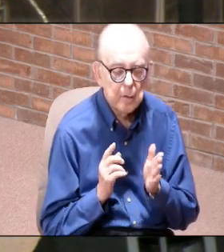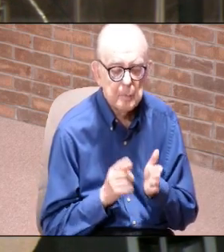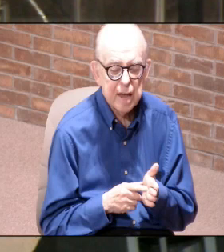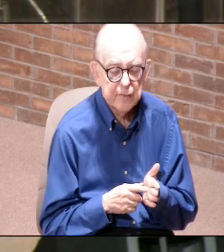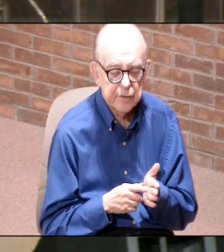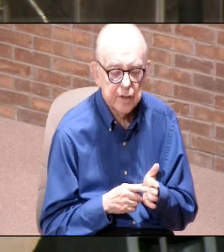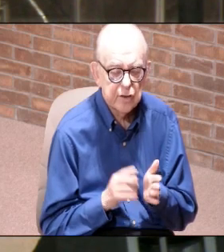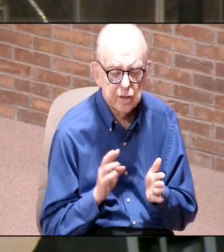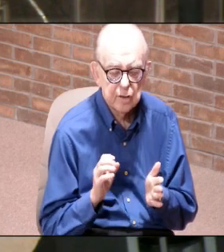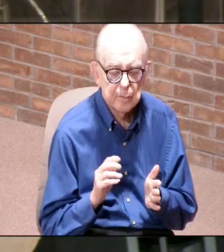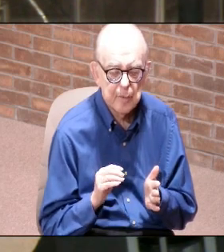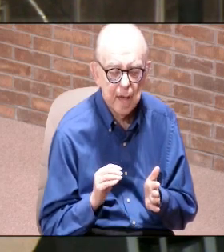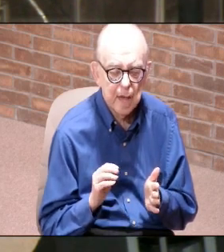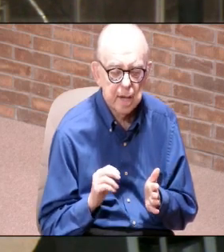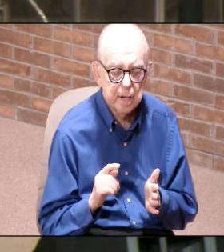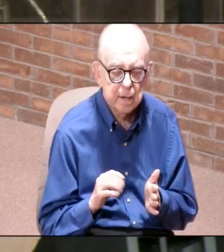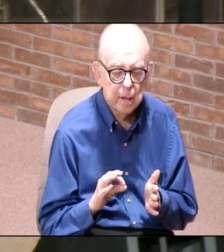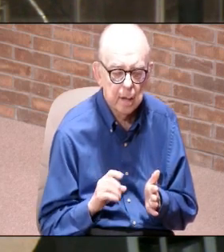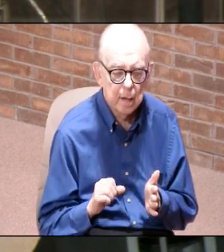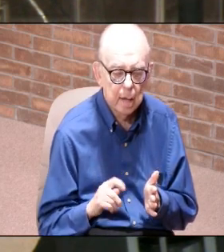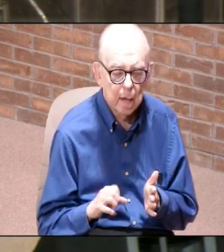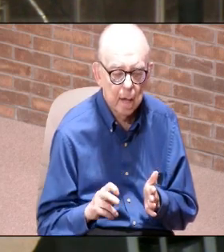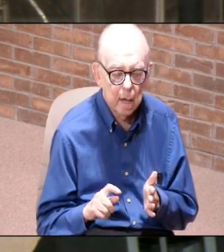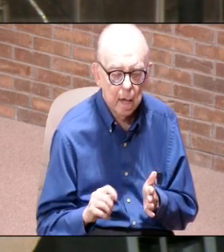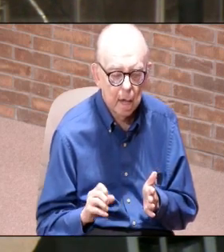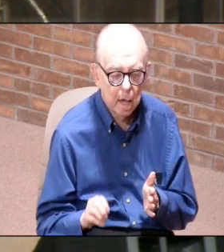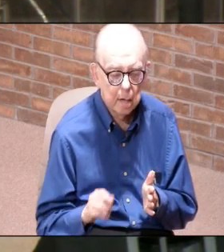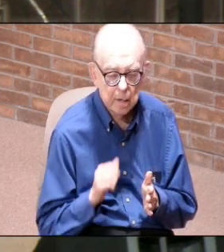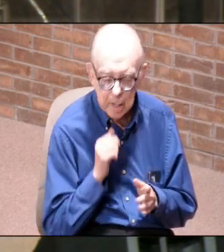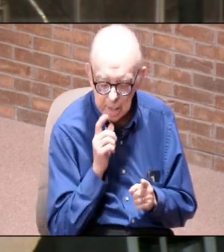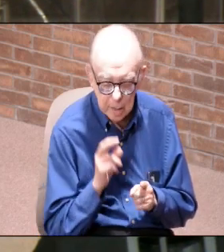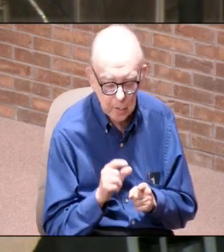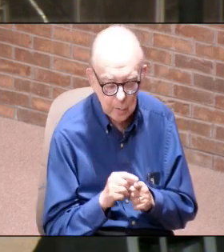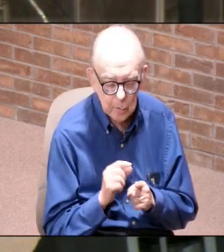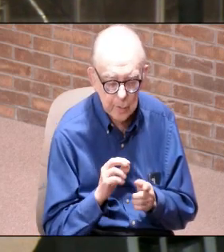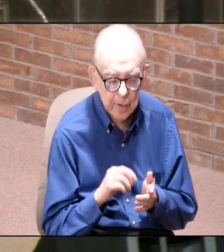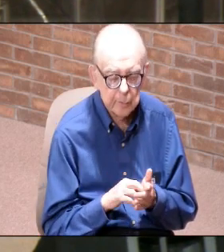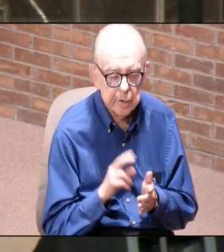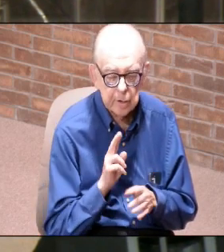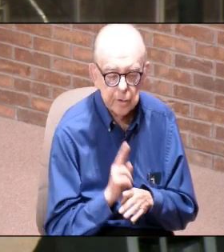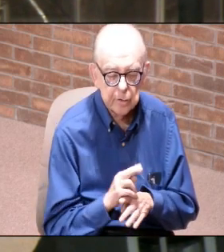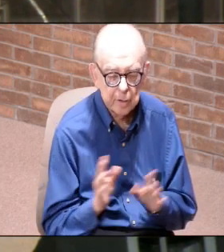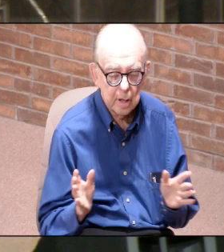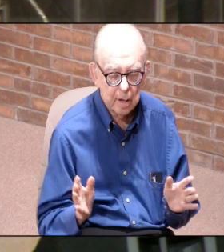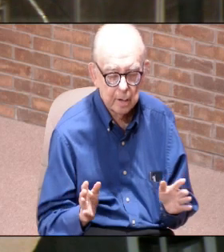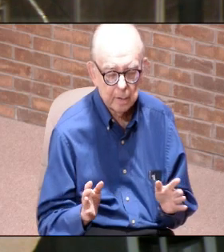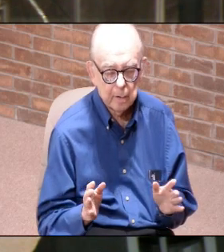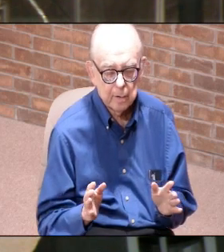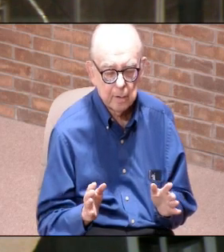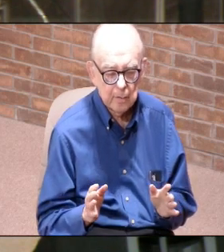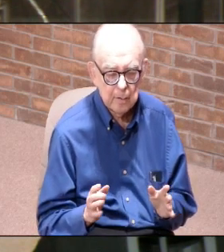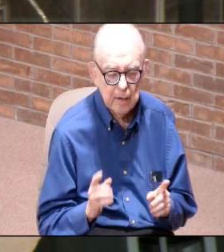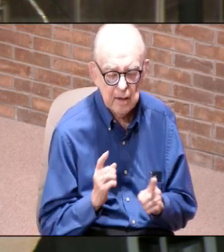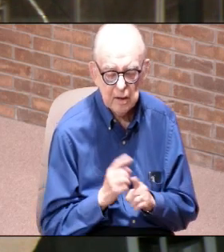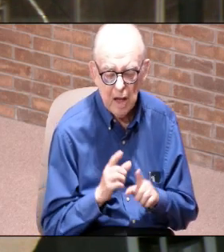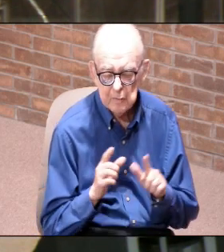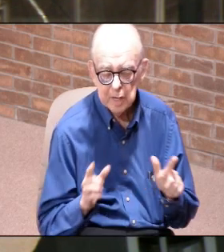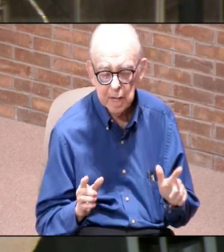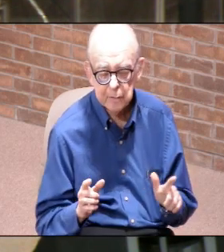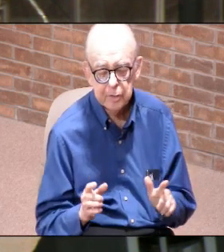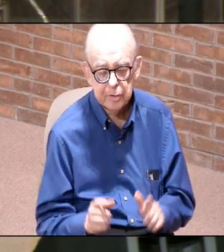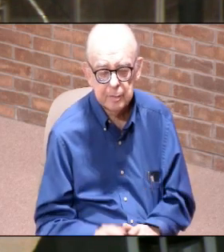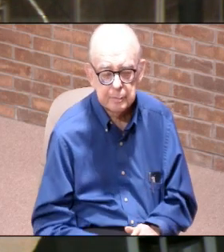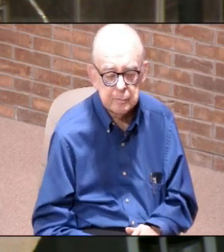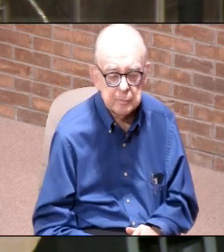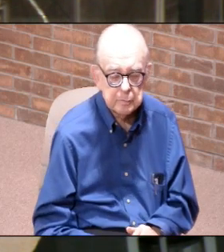okay? Because manifestation is really not a word that we use a lot today in our common language,